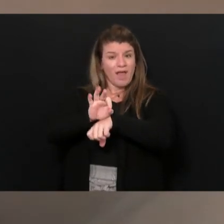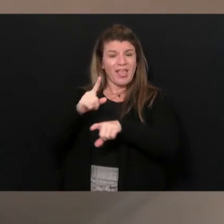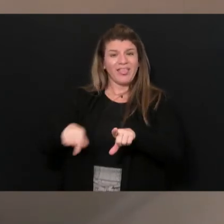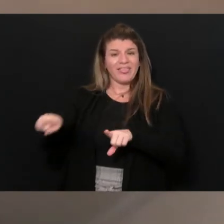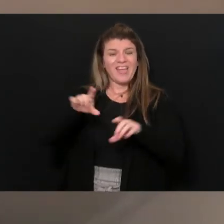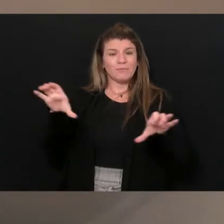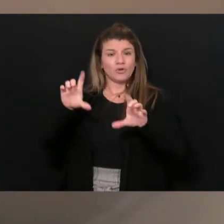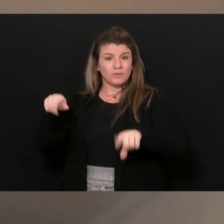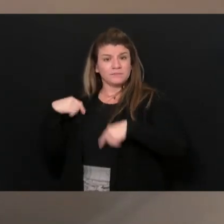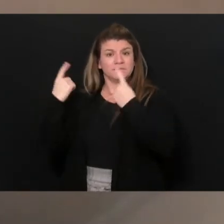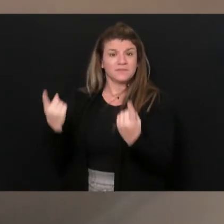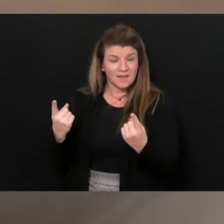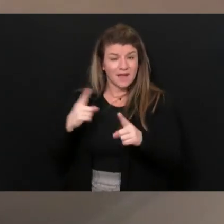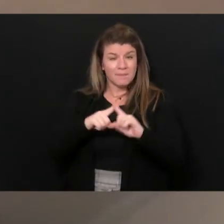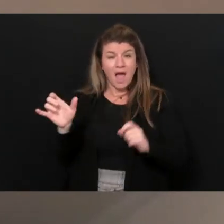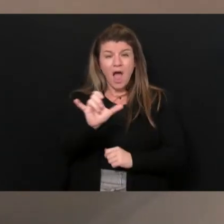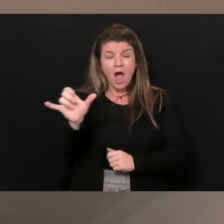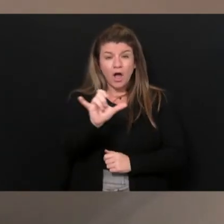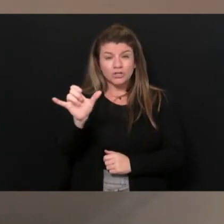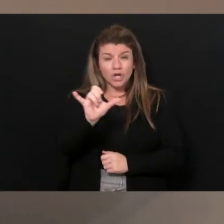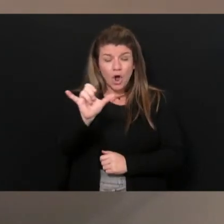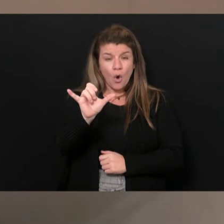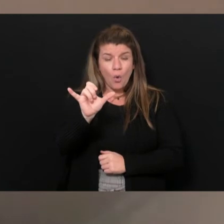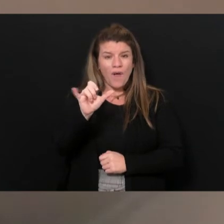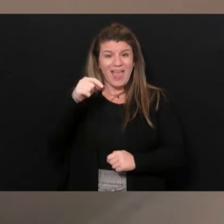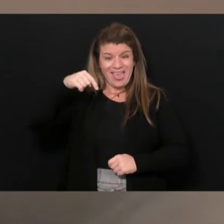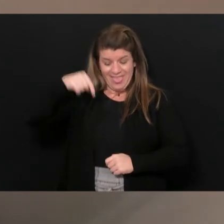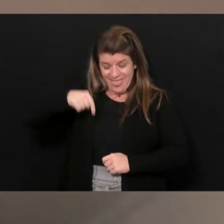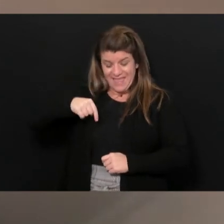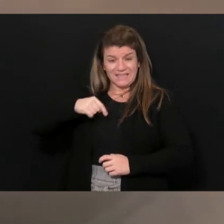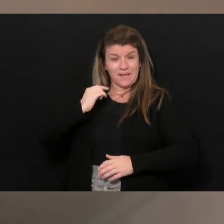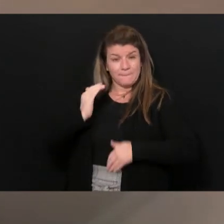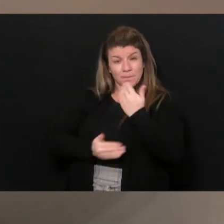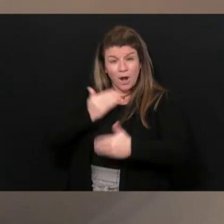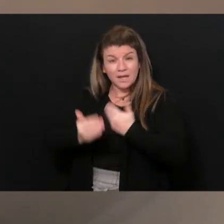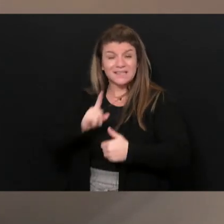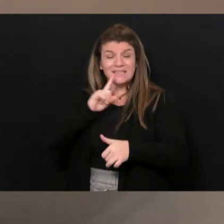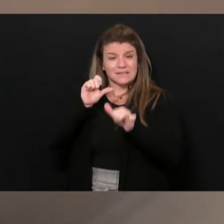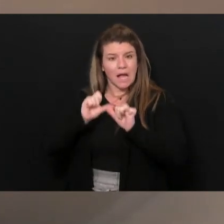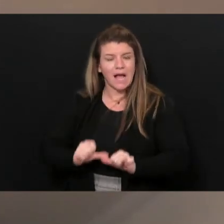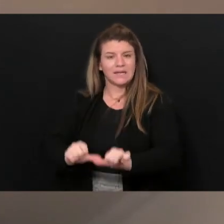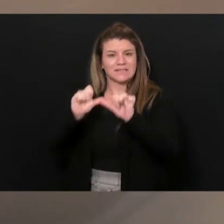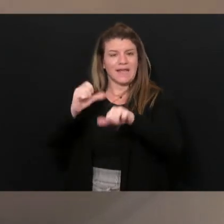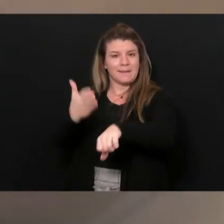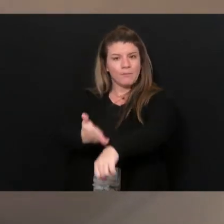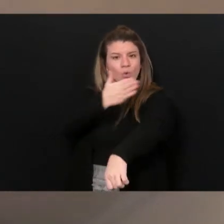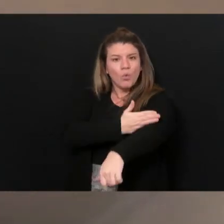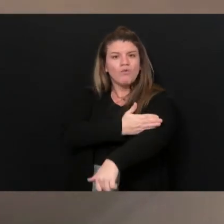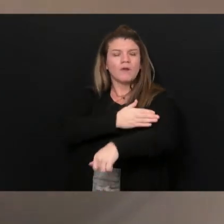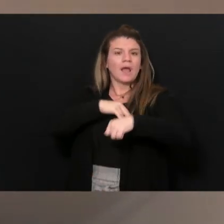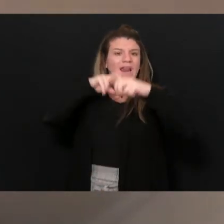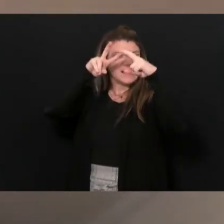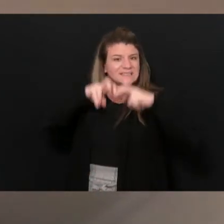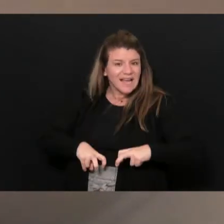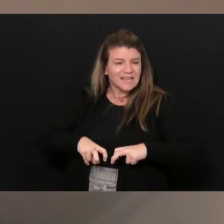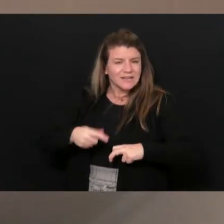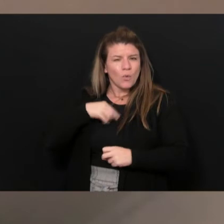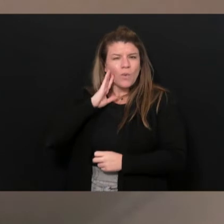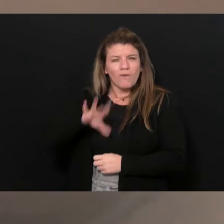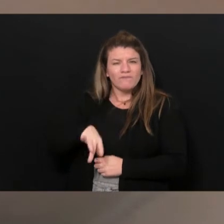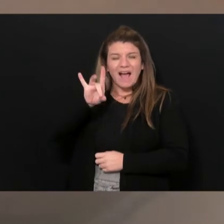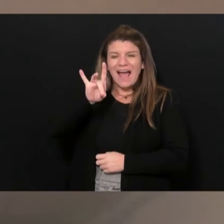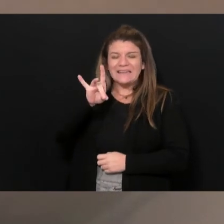but also the fact that this process is constantly being improved and assessed. And as we find anything